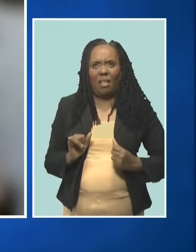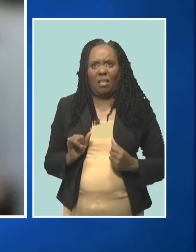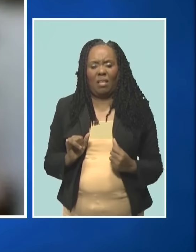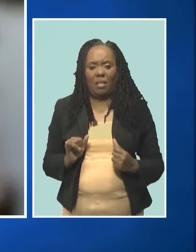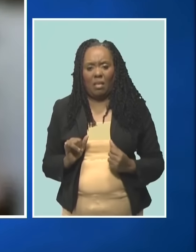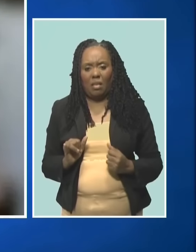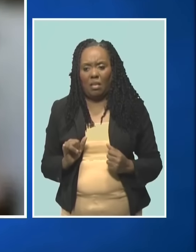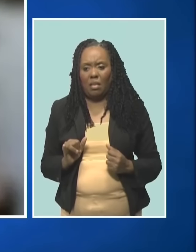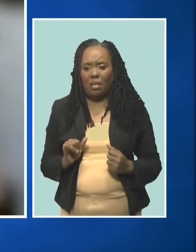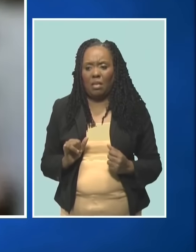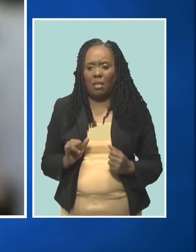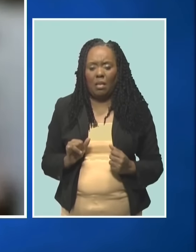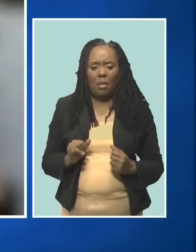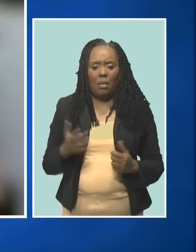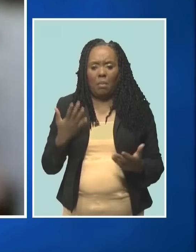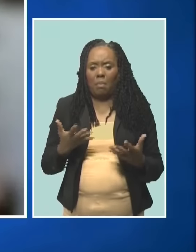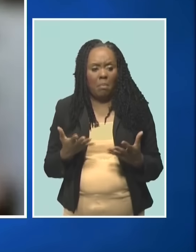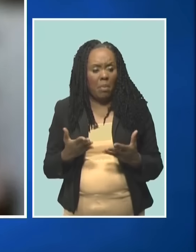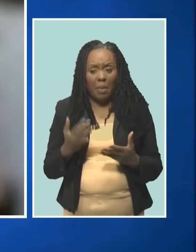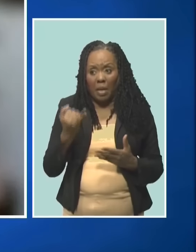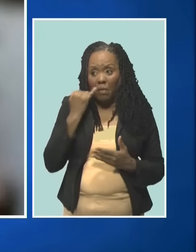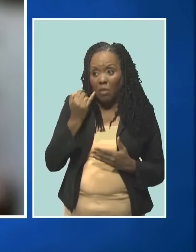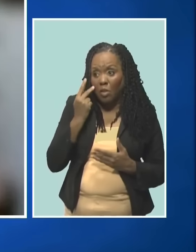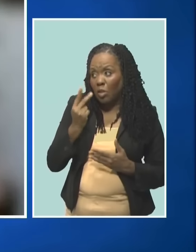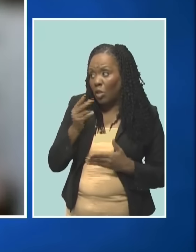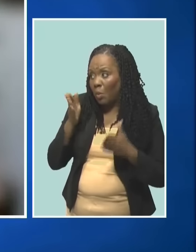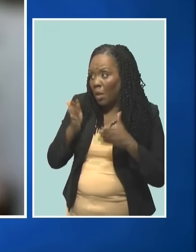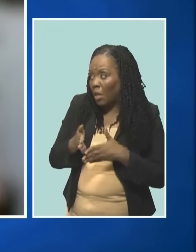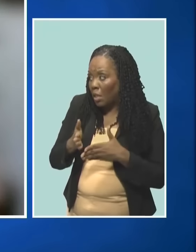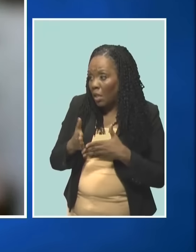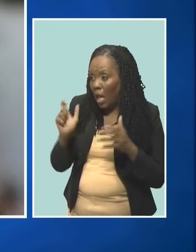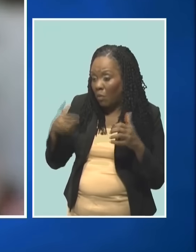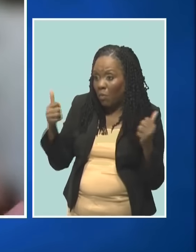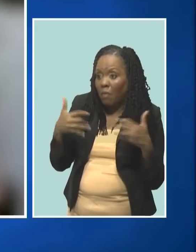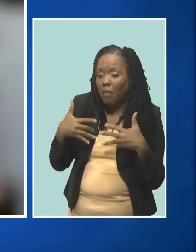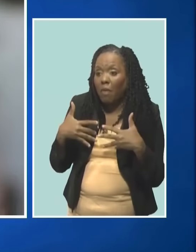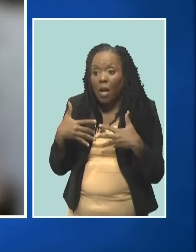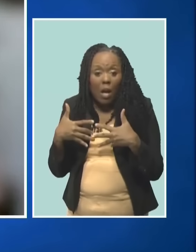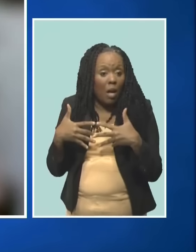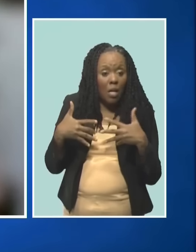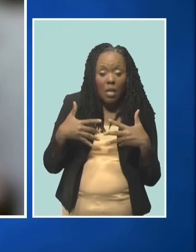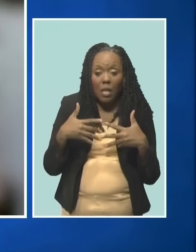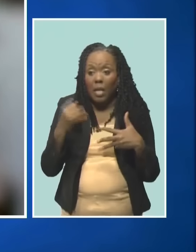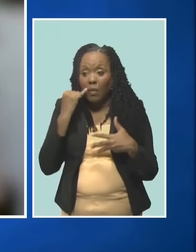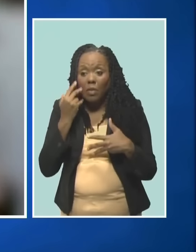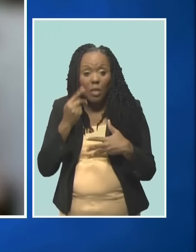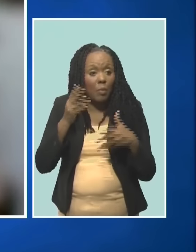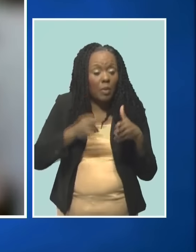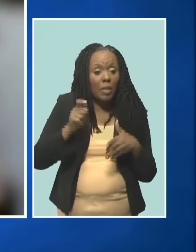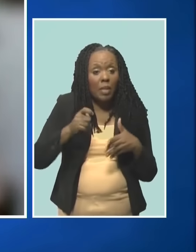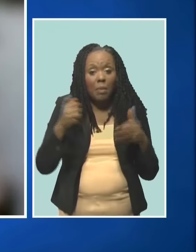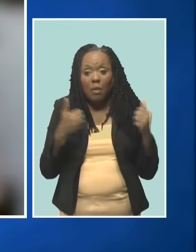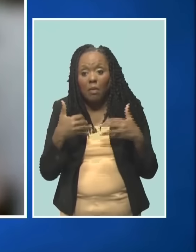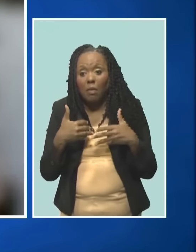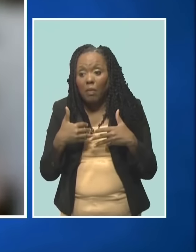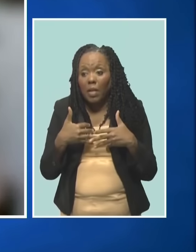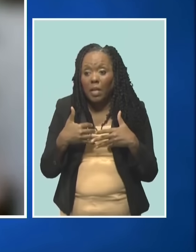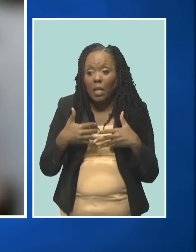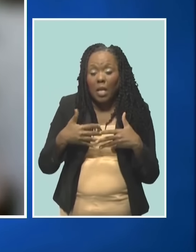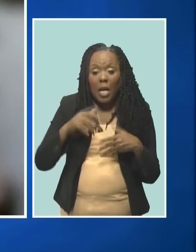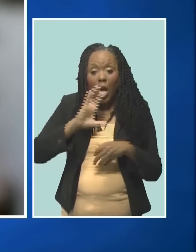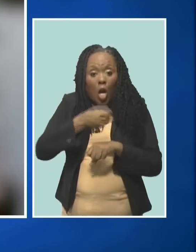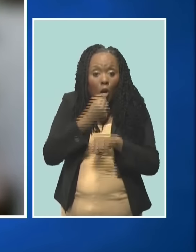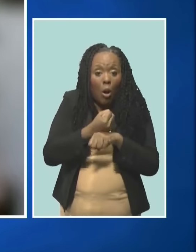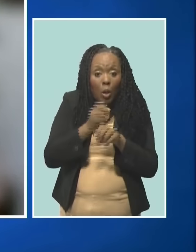people, go and lock your doors and windows and so on, because there's a very unstable person on the loose. And that's